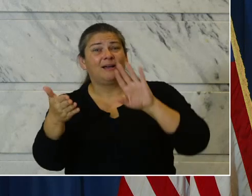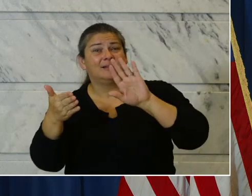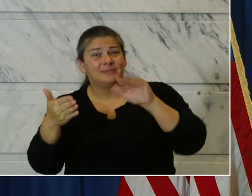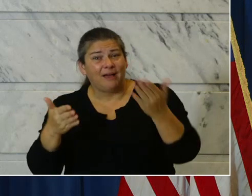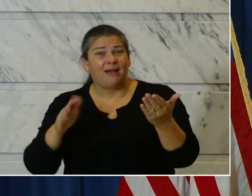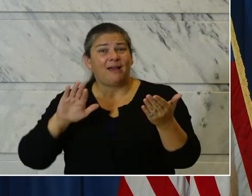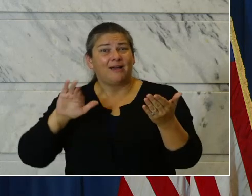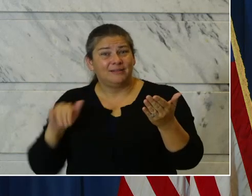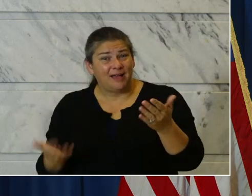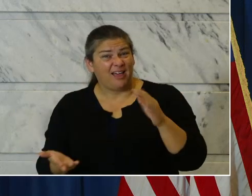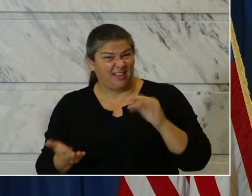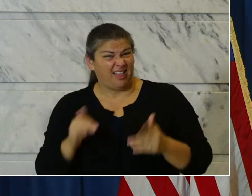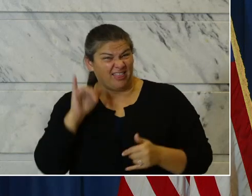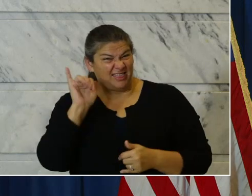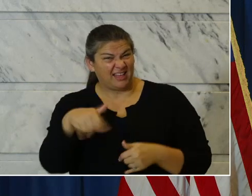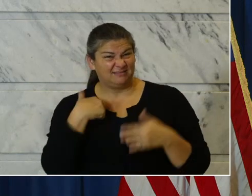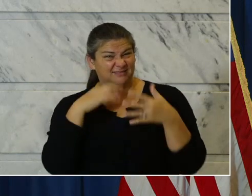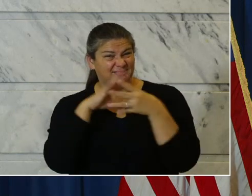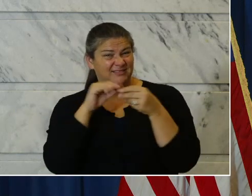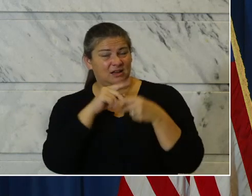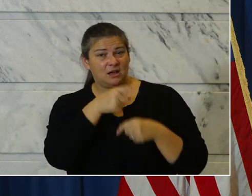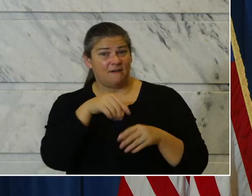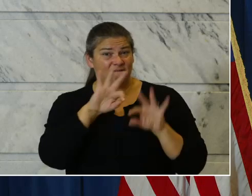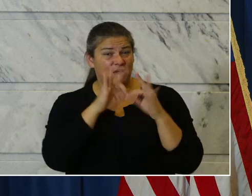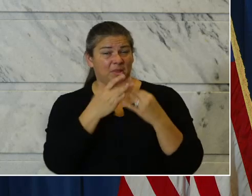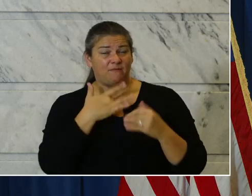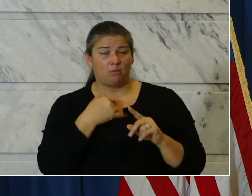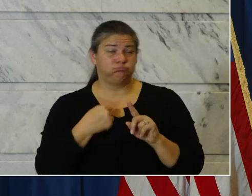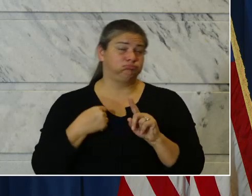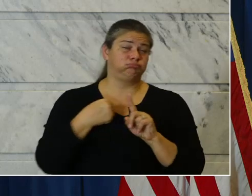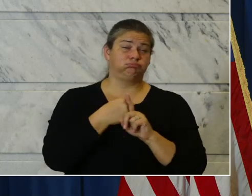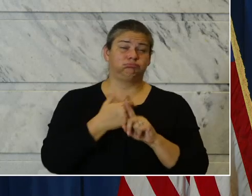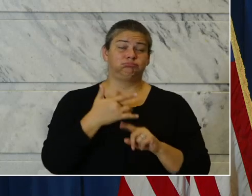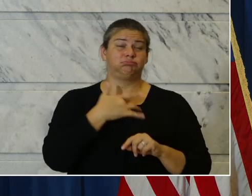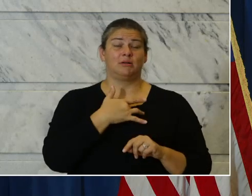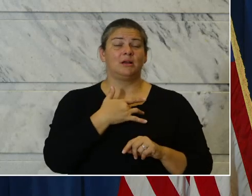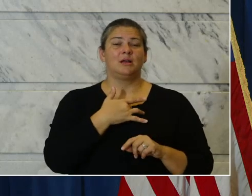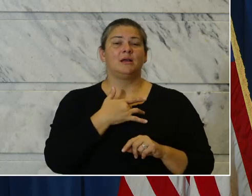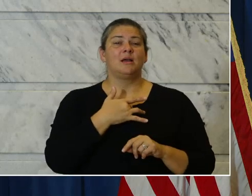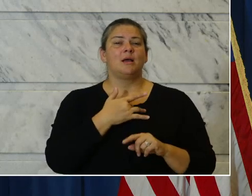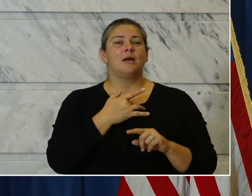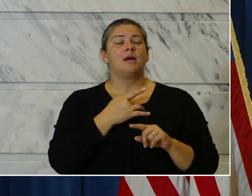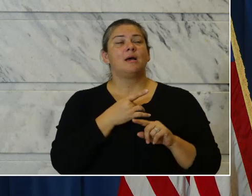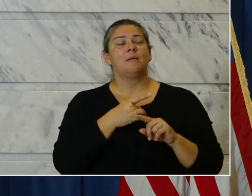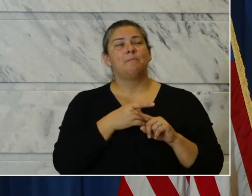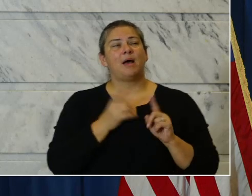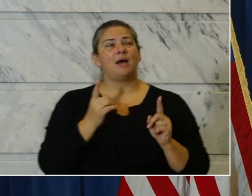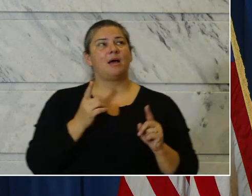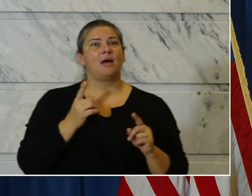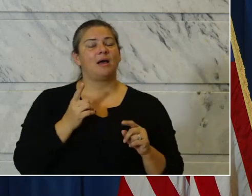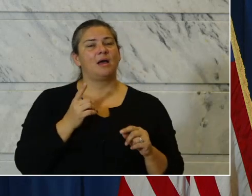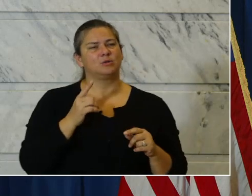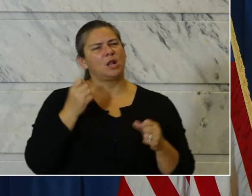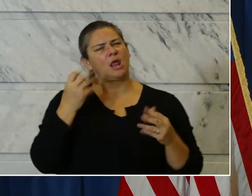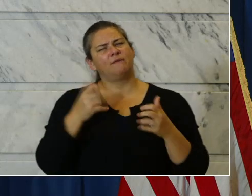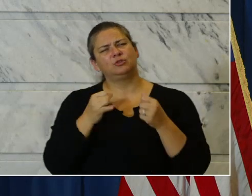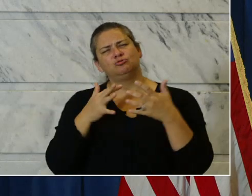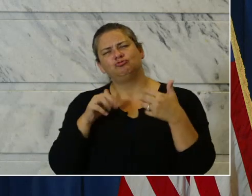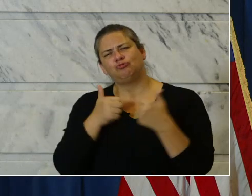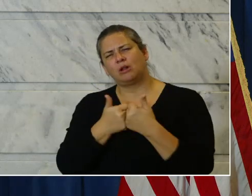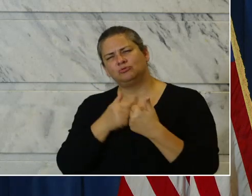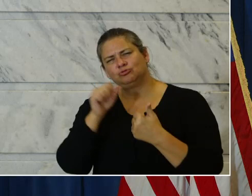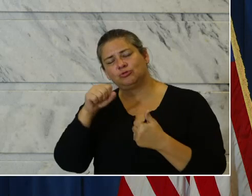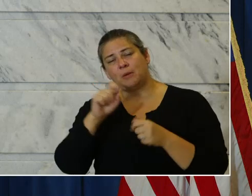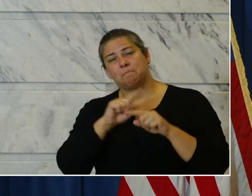disease at its extreme. It's caused a lot of challenges for a lot of folks. But from the healthcare worker standpoint, I still want to point